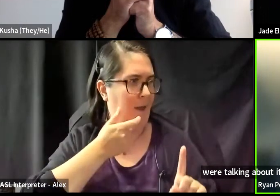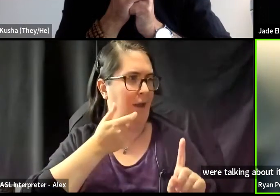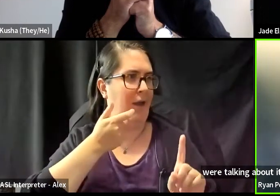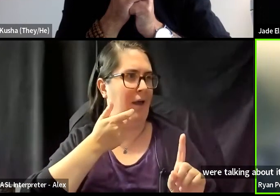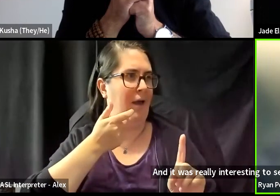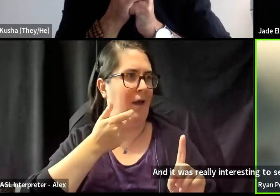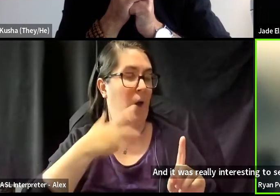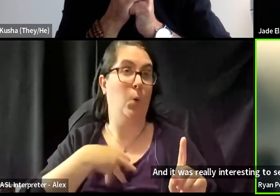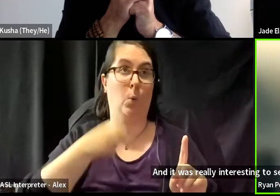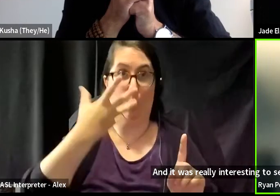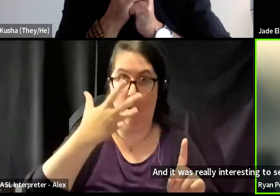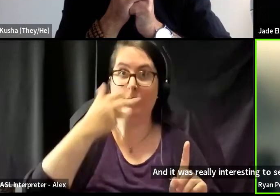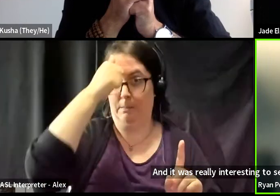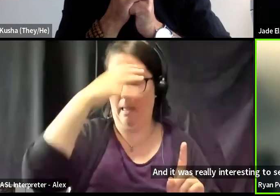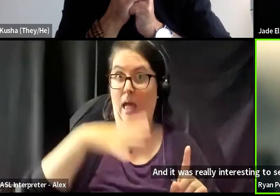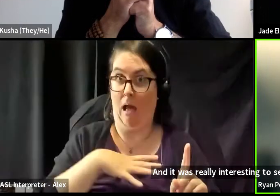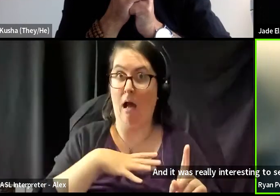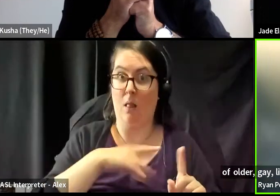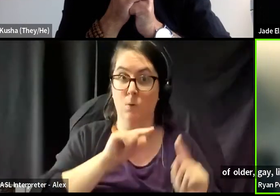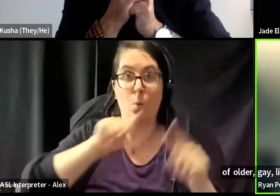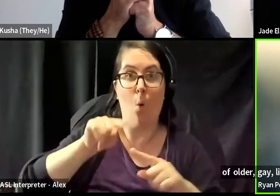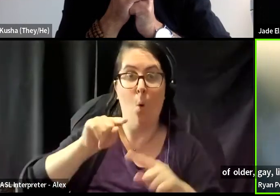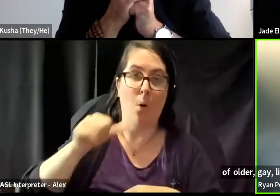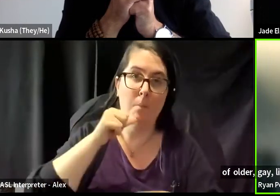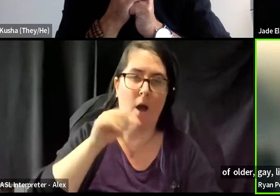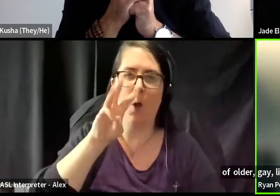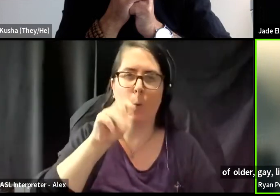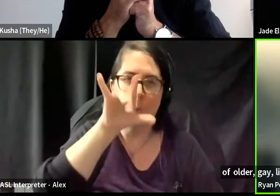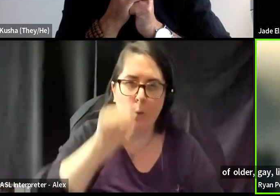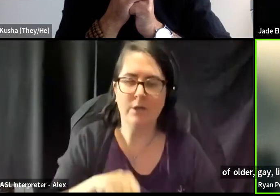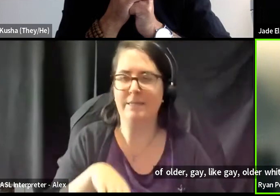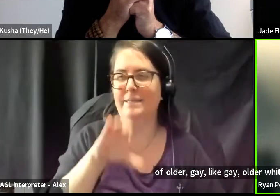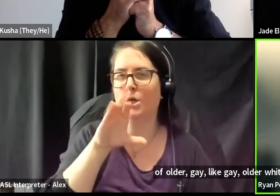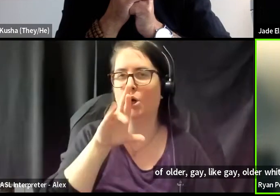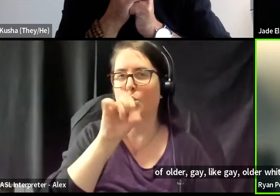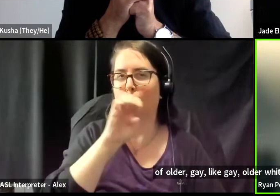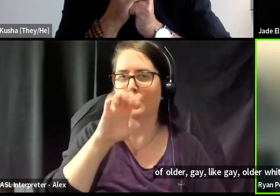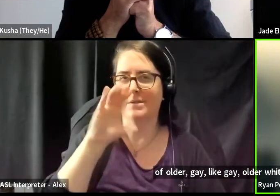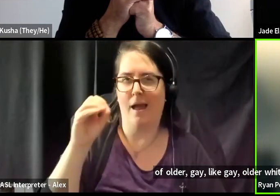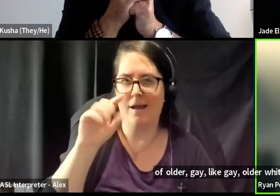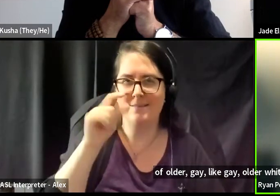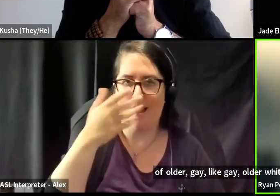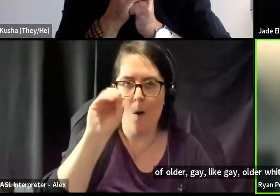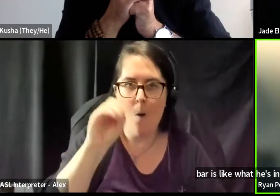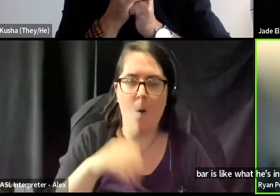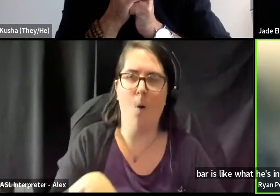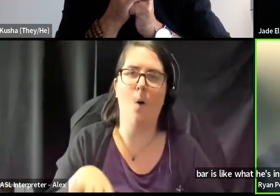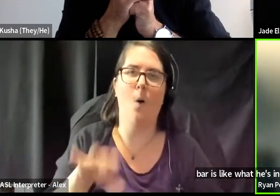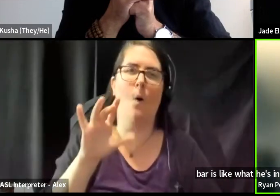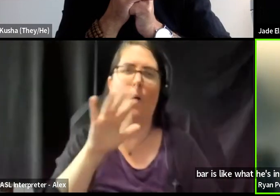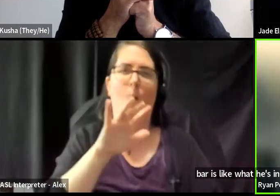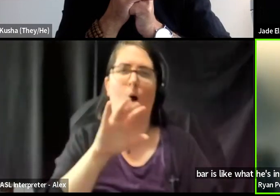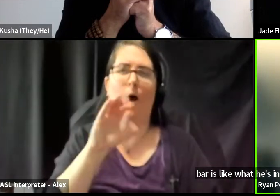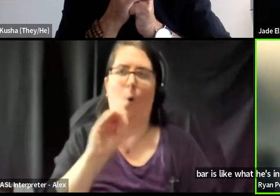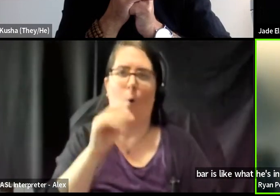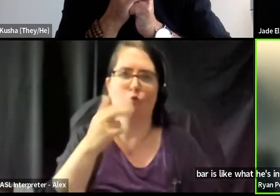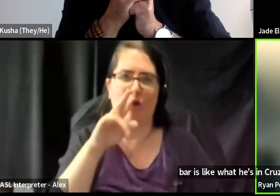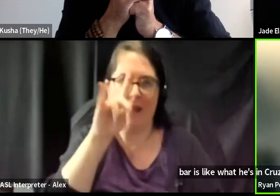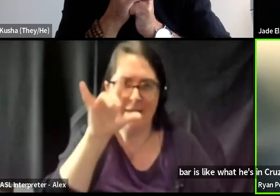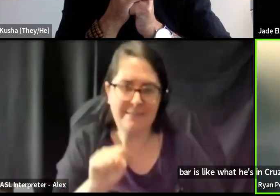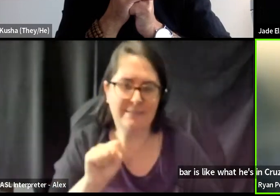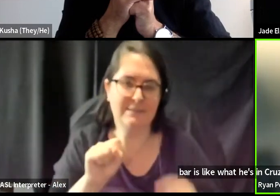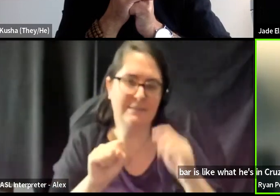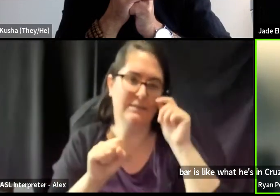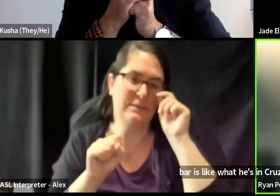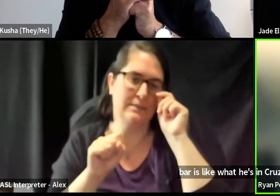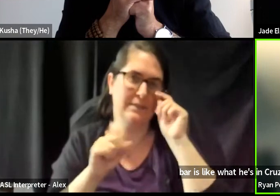older white gay male who go to bars like Woody's and Cruise and Tangos and, you know, O'Grady's, and that's what they do. And they've been